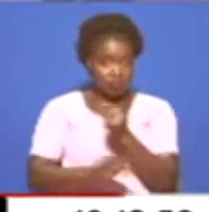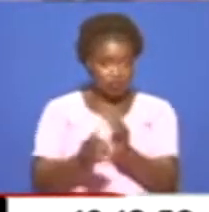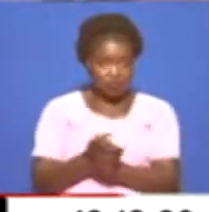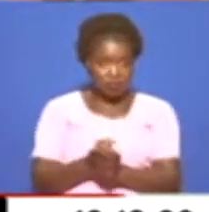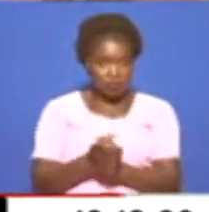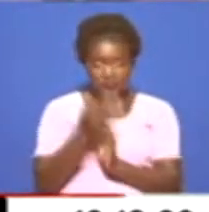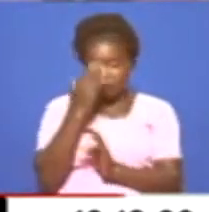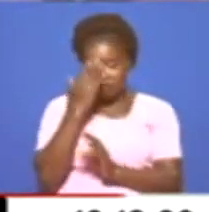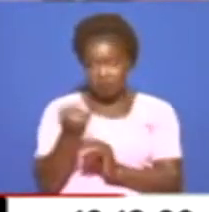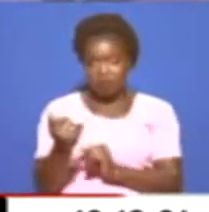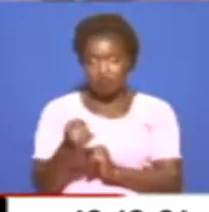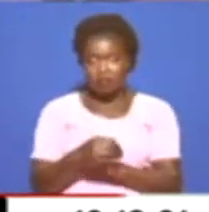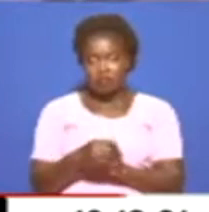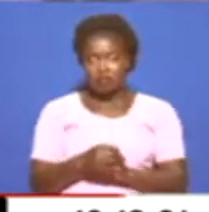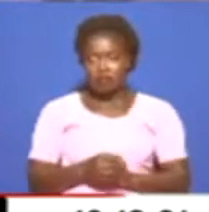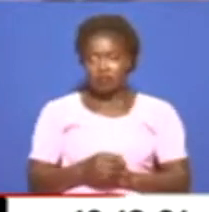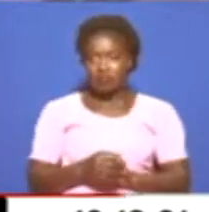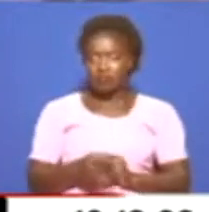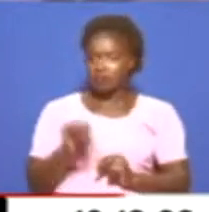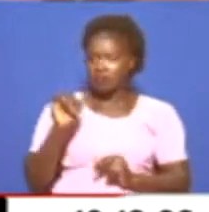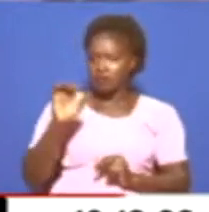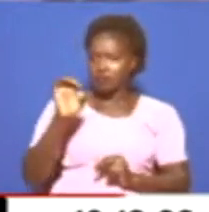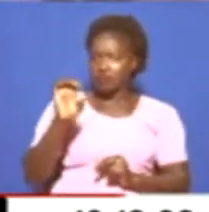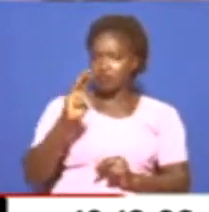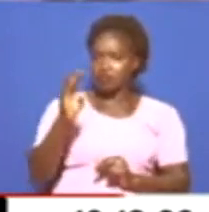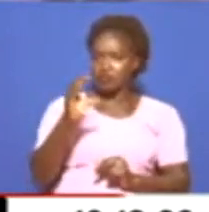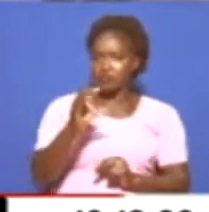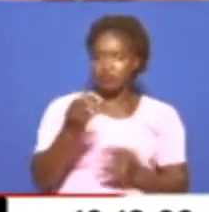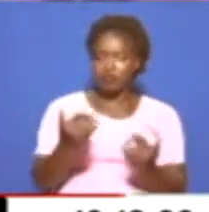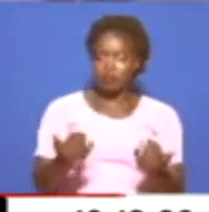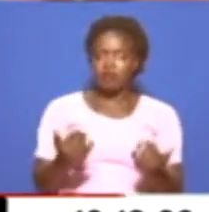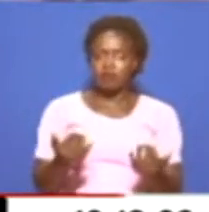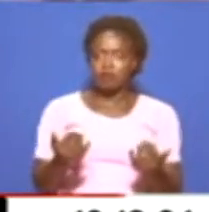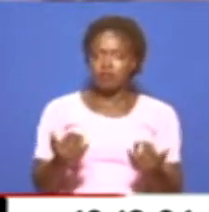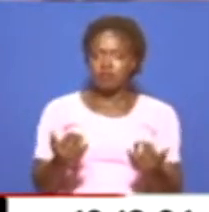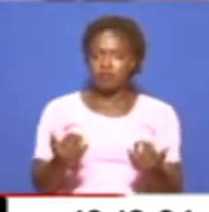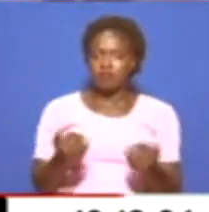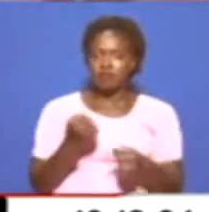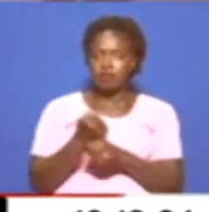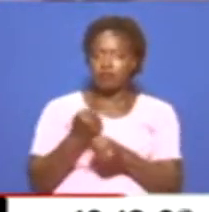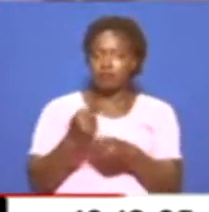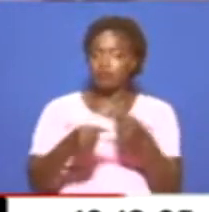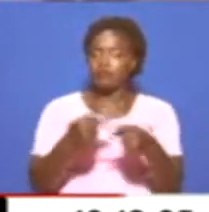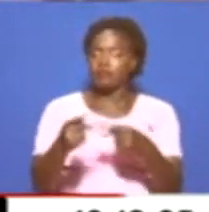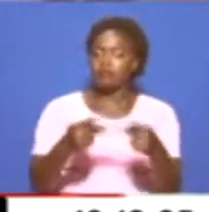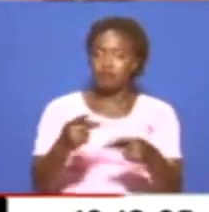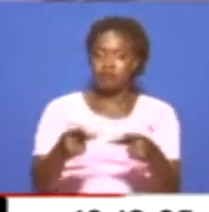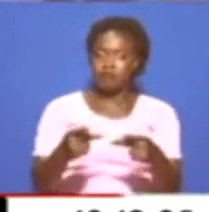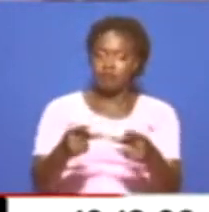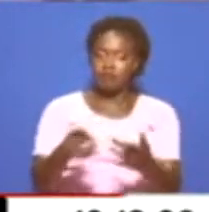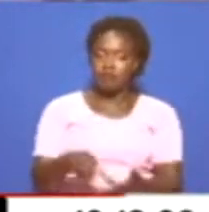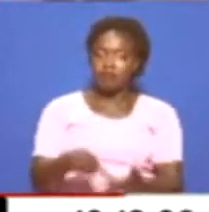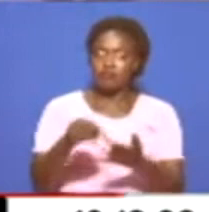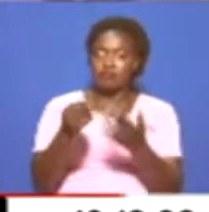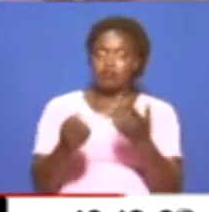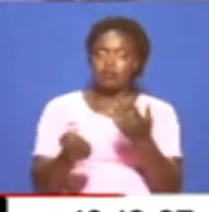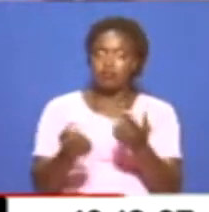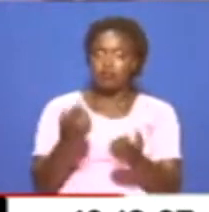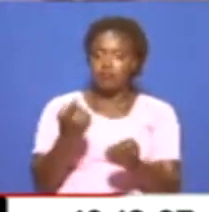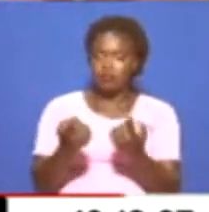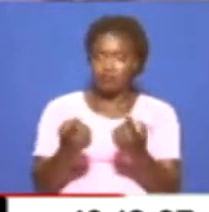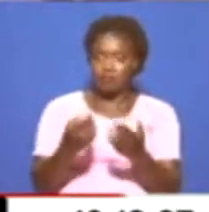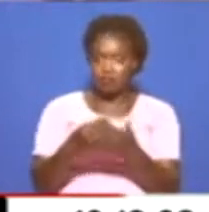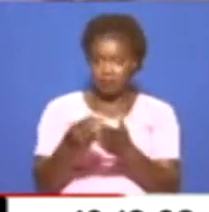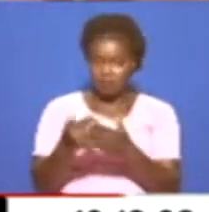because IEBC, as it is right now, it is a work in progress. As far as money matters are concerned, trust